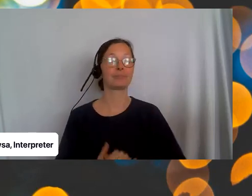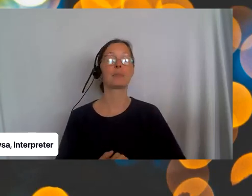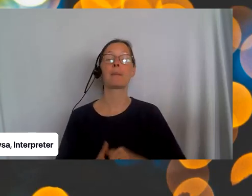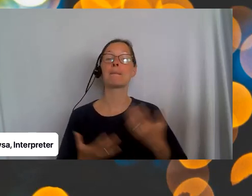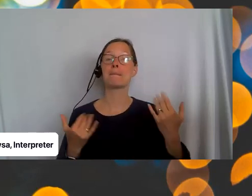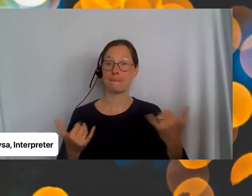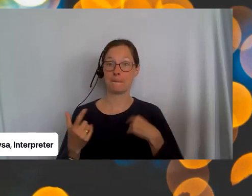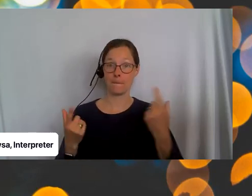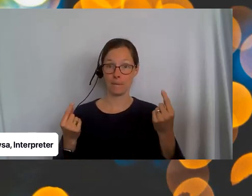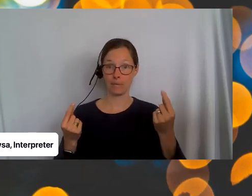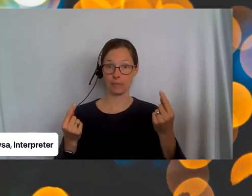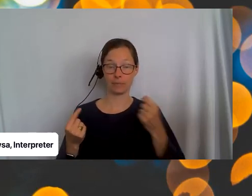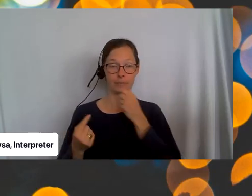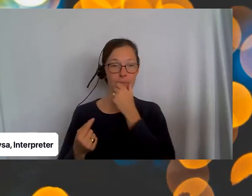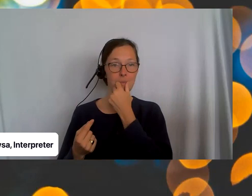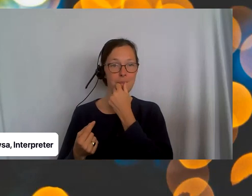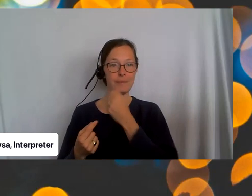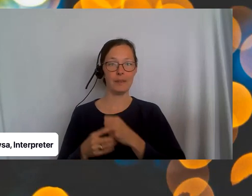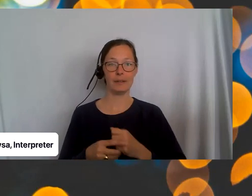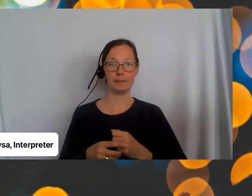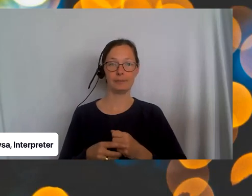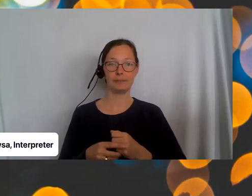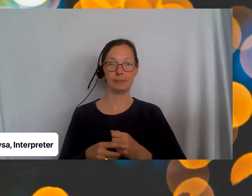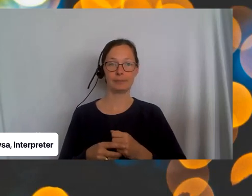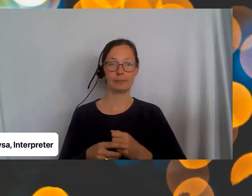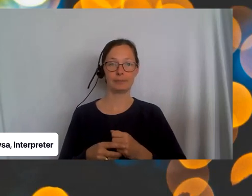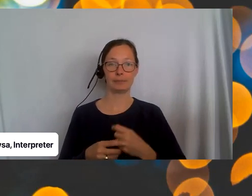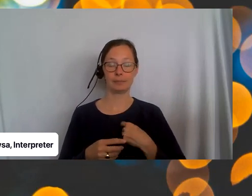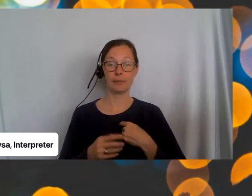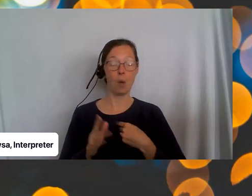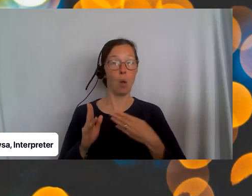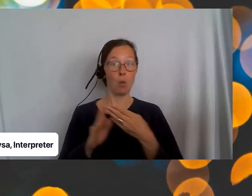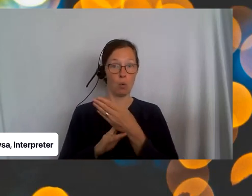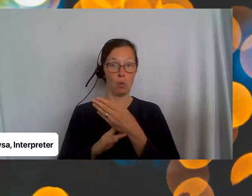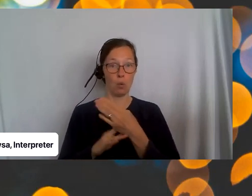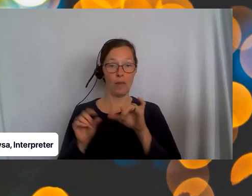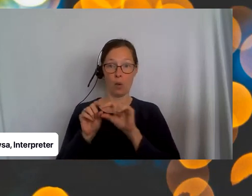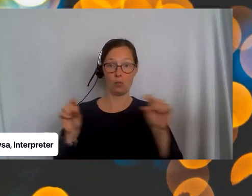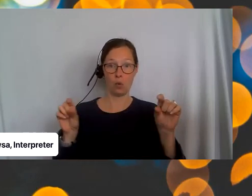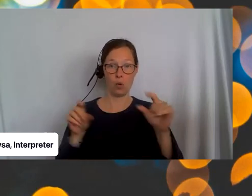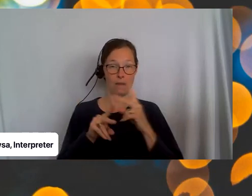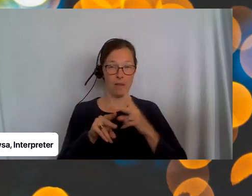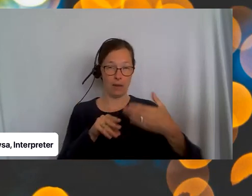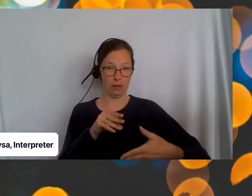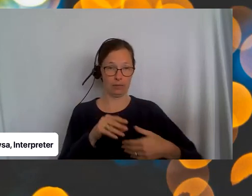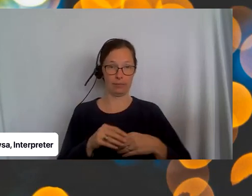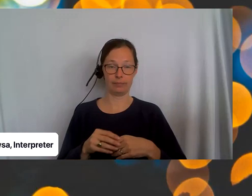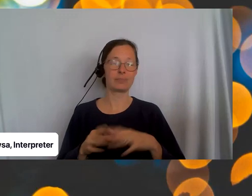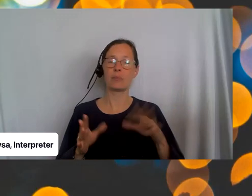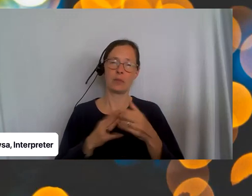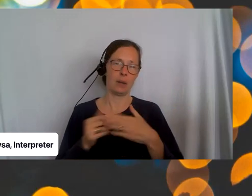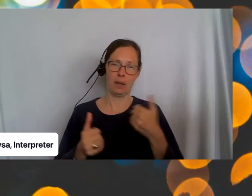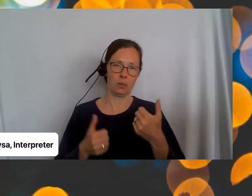the way I did it here is I went through the row at the very end. It doesn't matter which